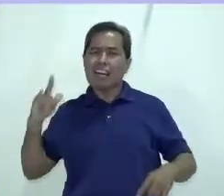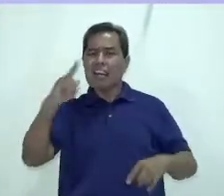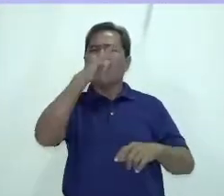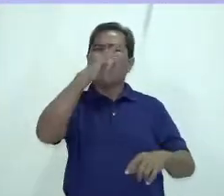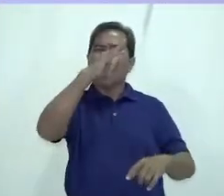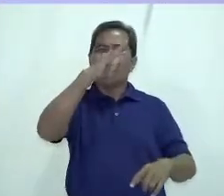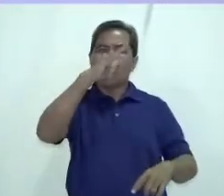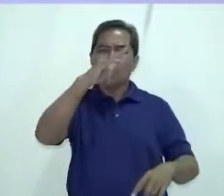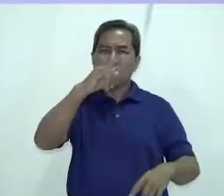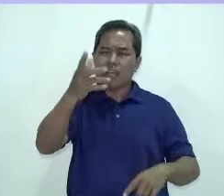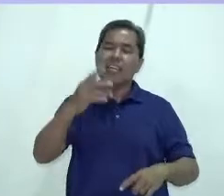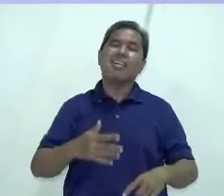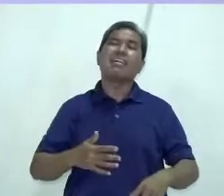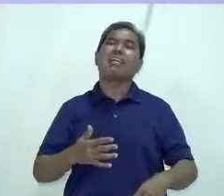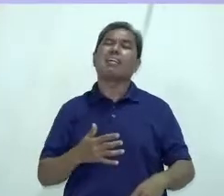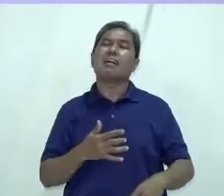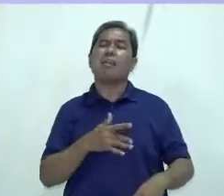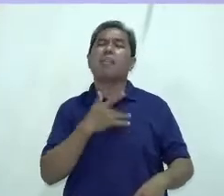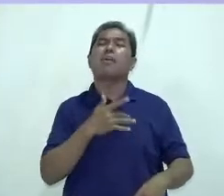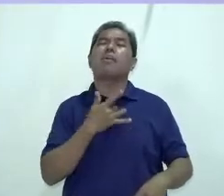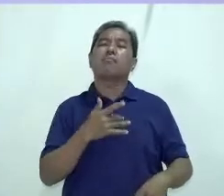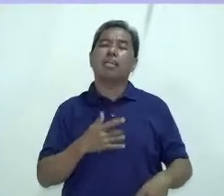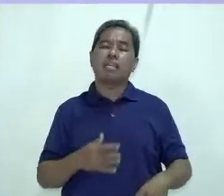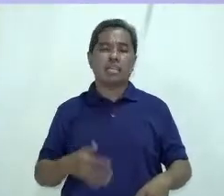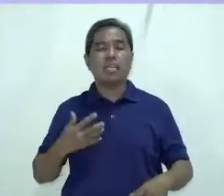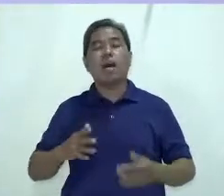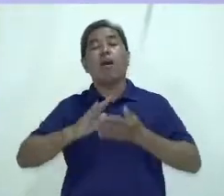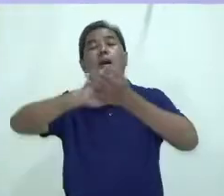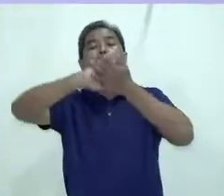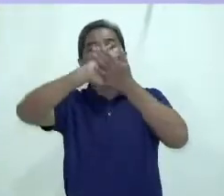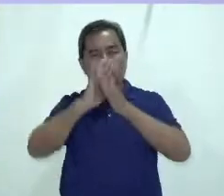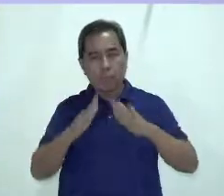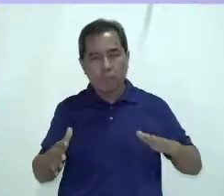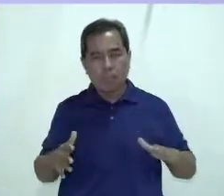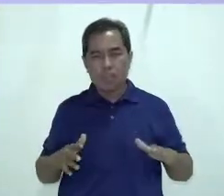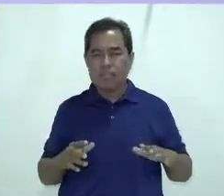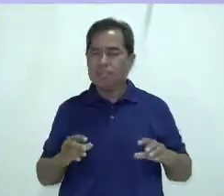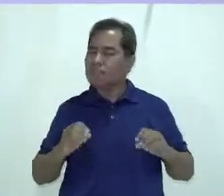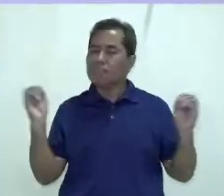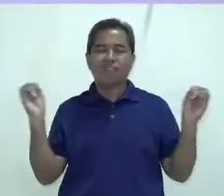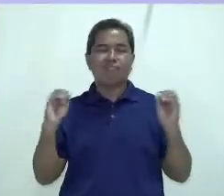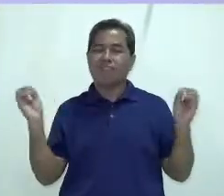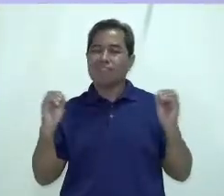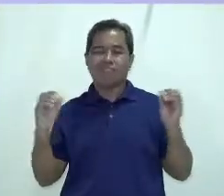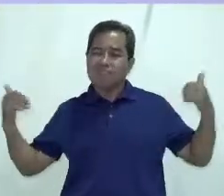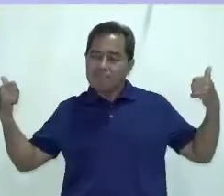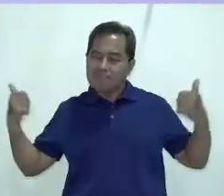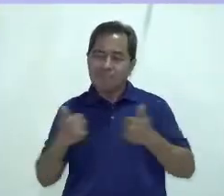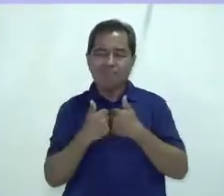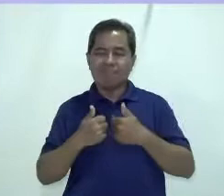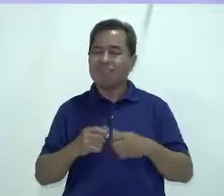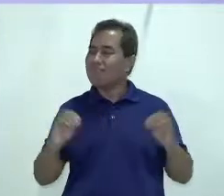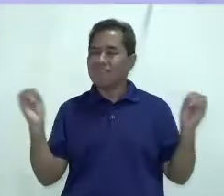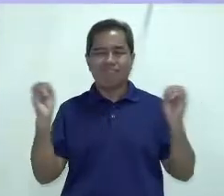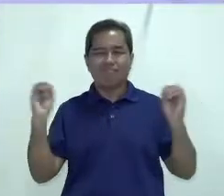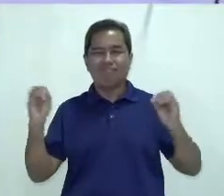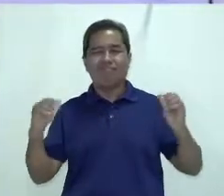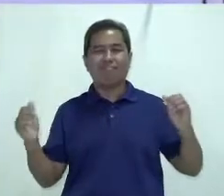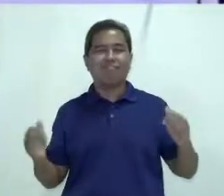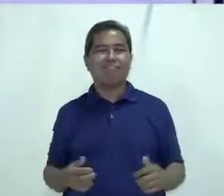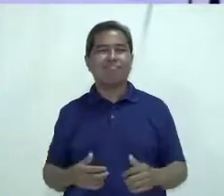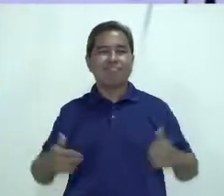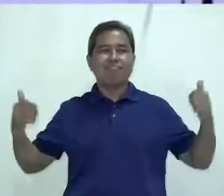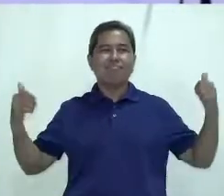outside, it just feels like, man, it's just so peaceful here. There's no fights, there's no problems, and